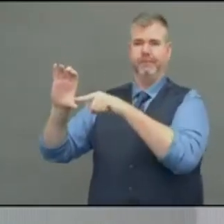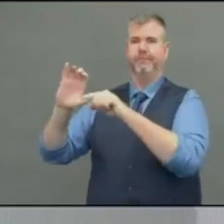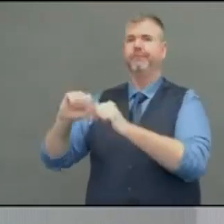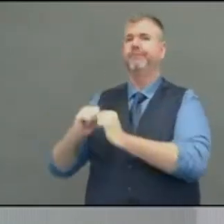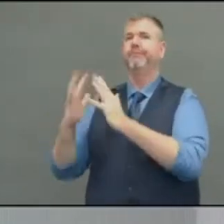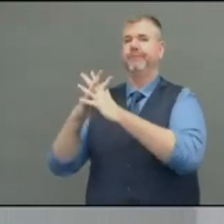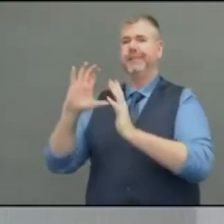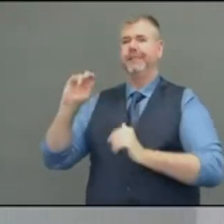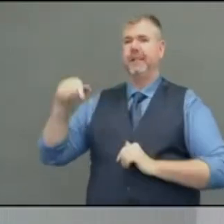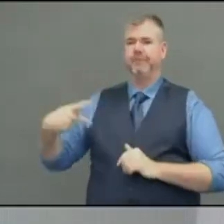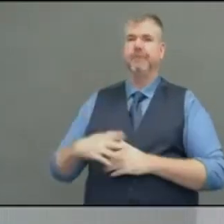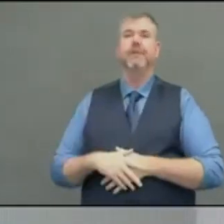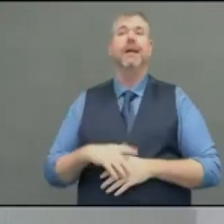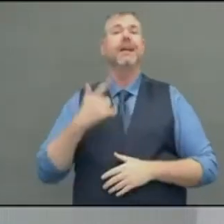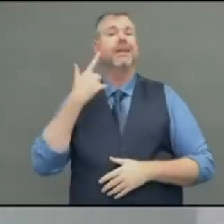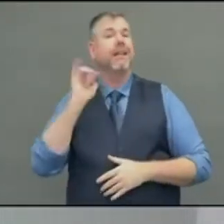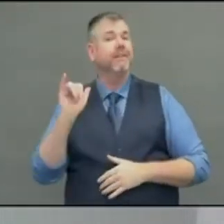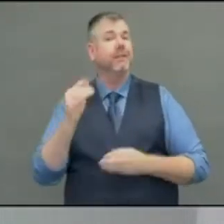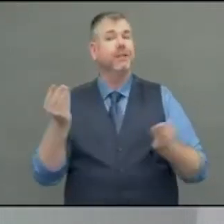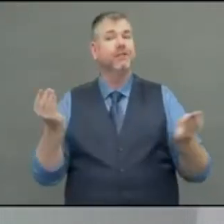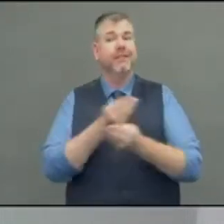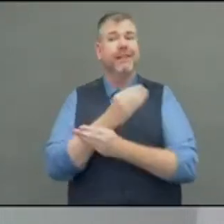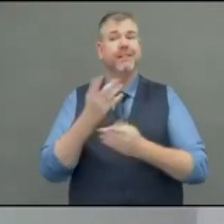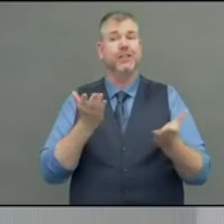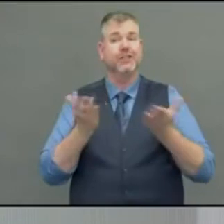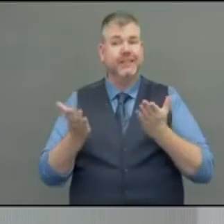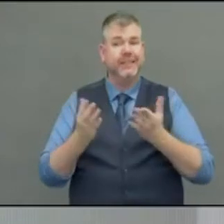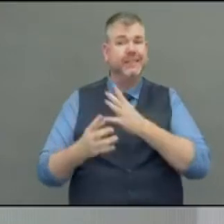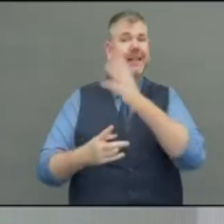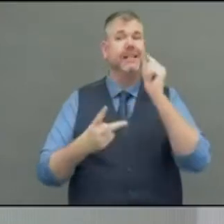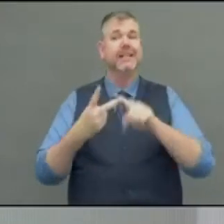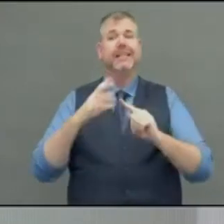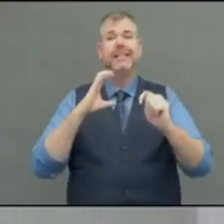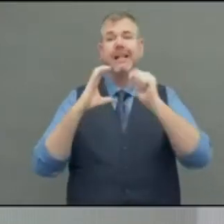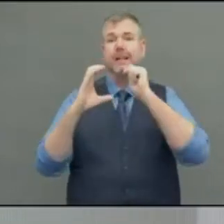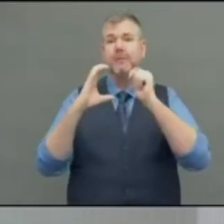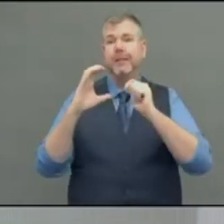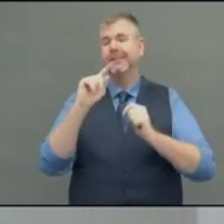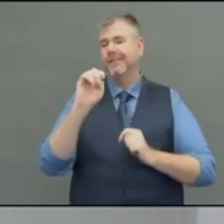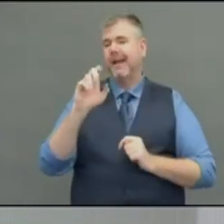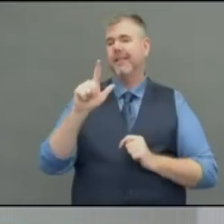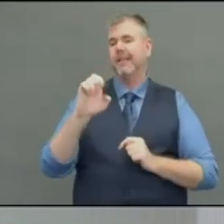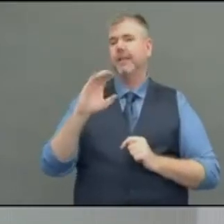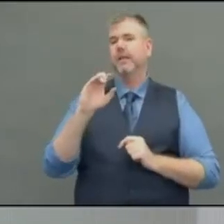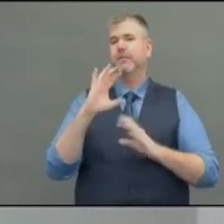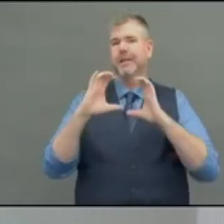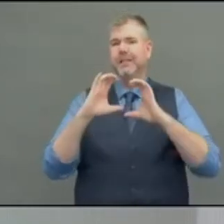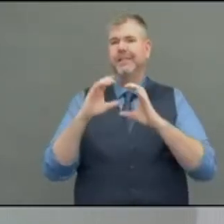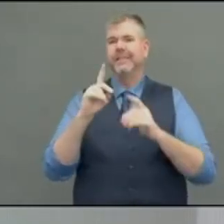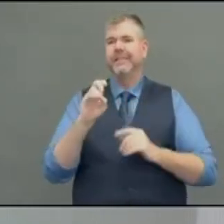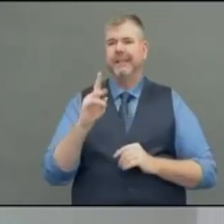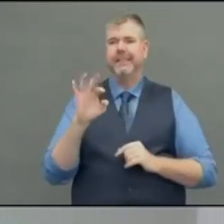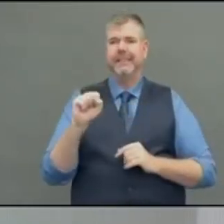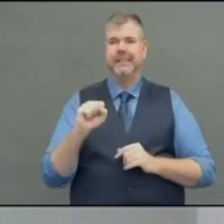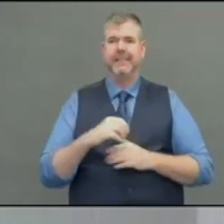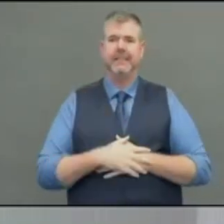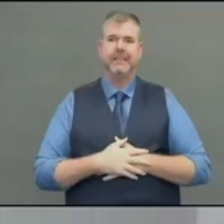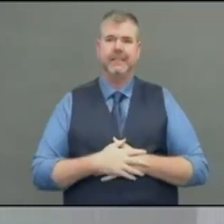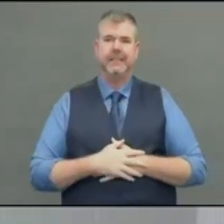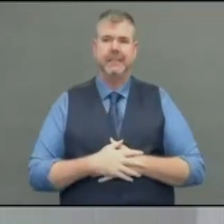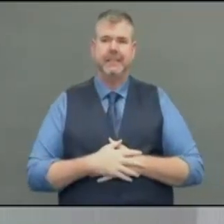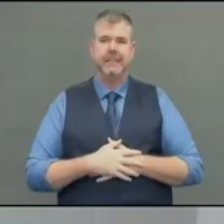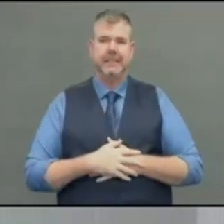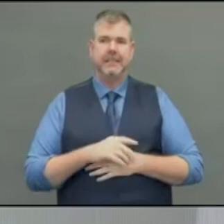and Telecommunication Devices Fund. So if you look at it, you'll notice that there's 3, 4, 5 cents that